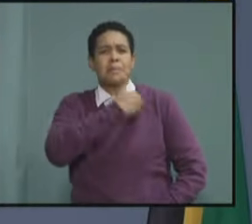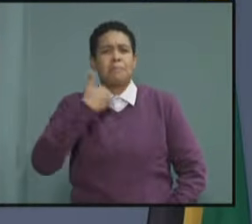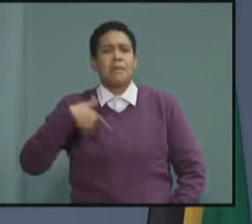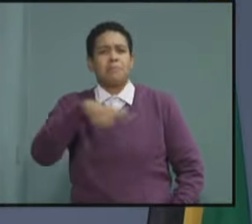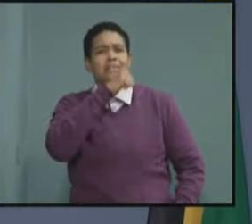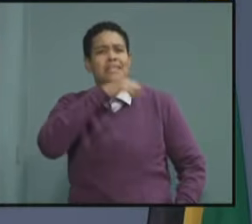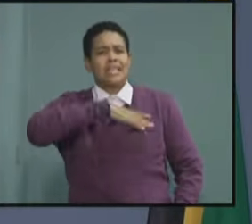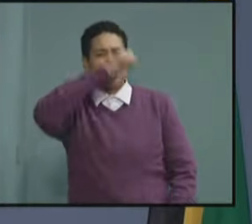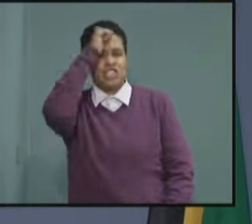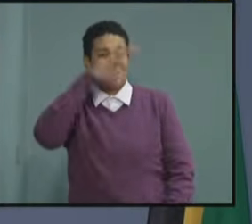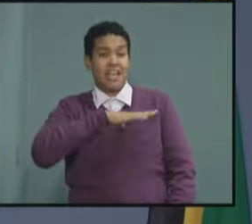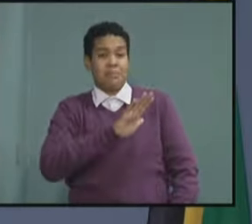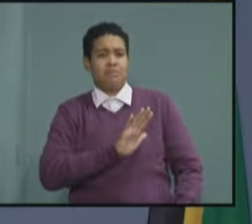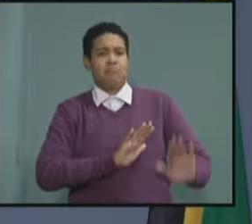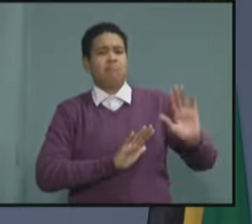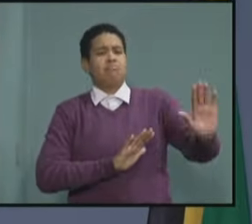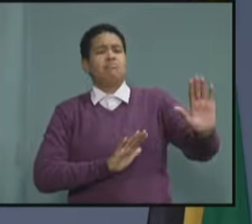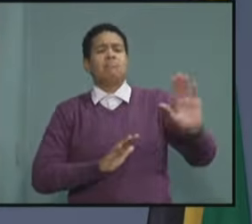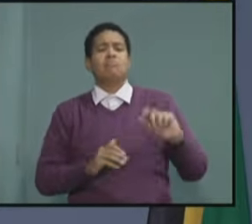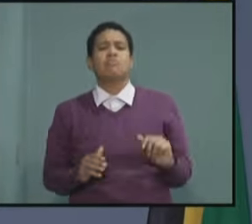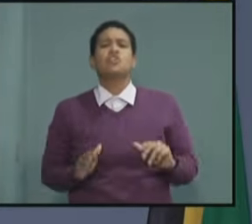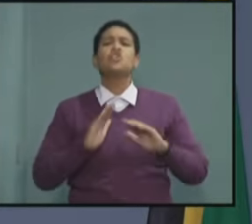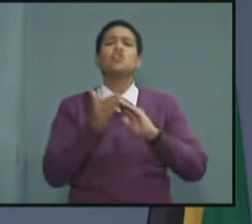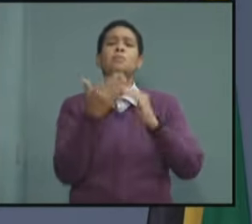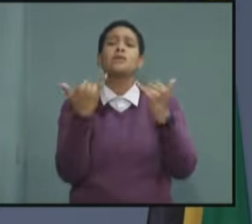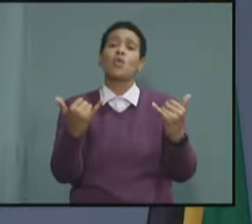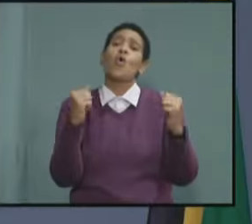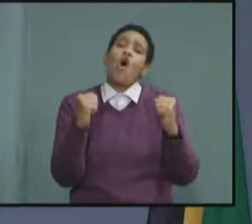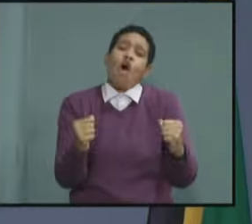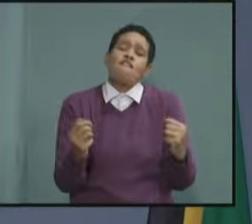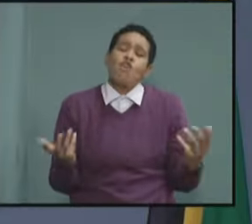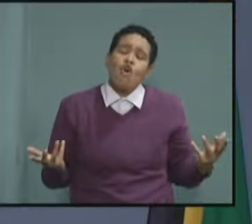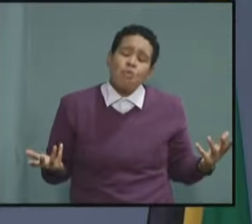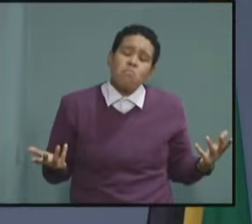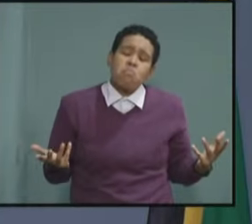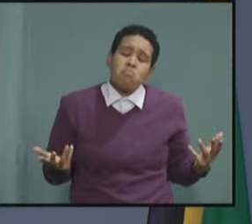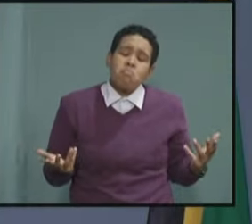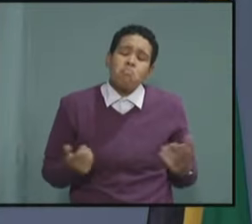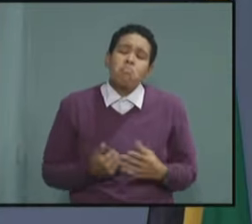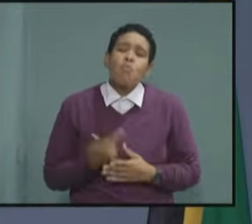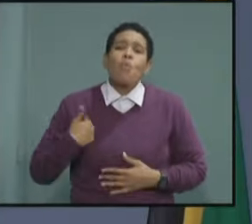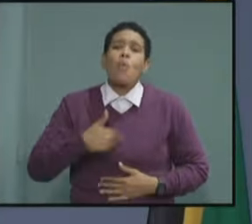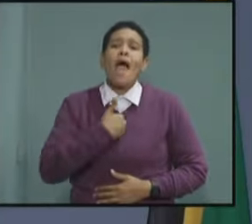So Jamaica can now confirm that we have